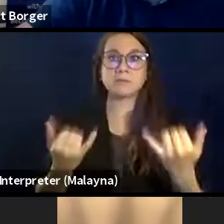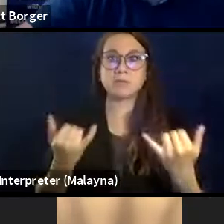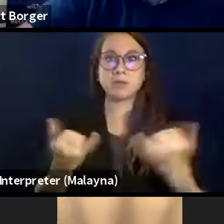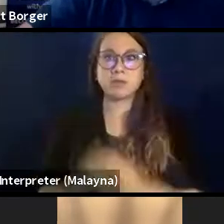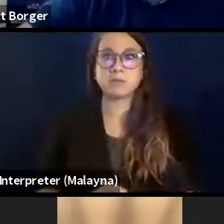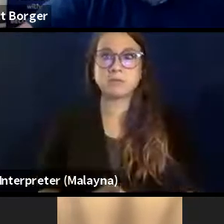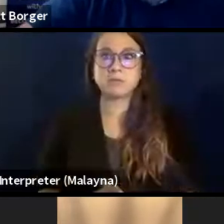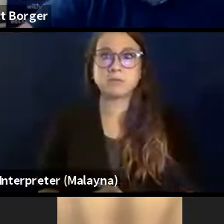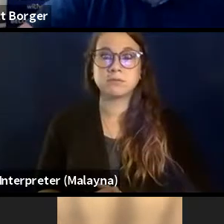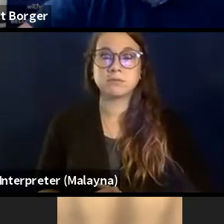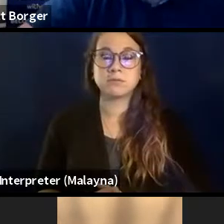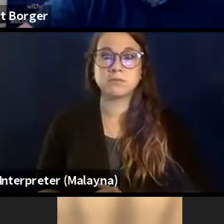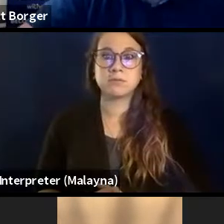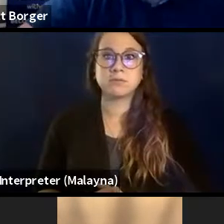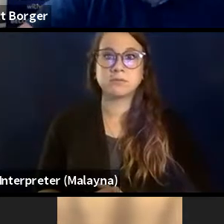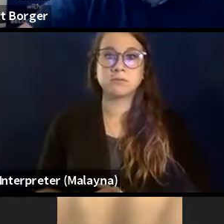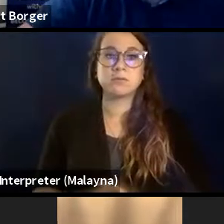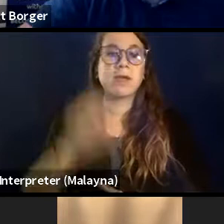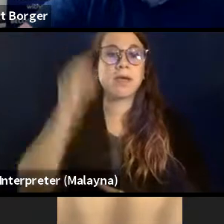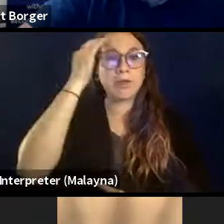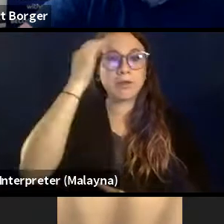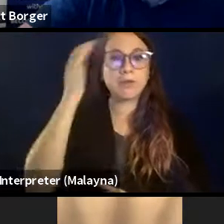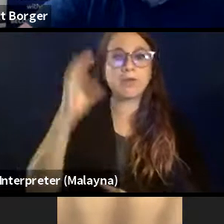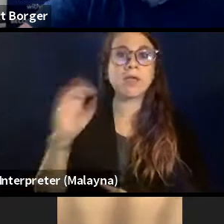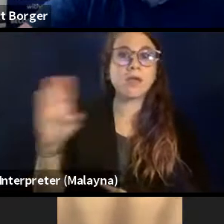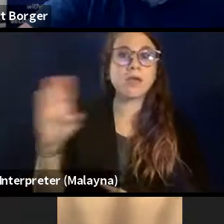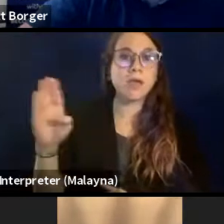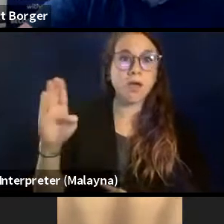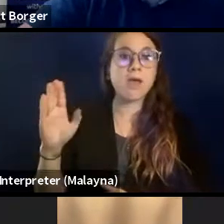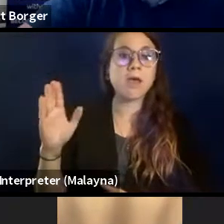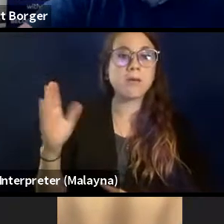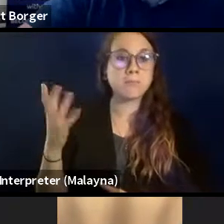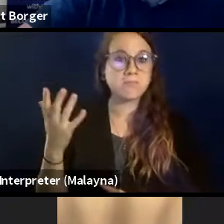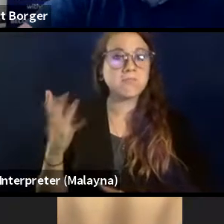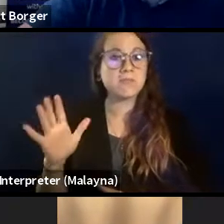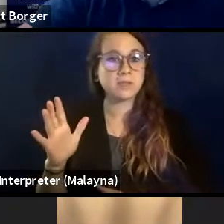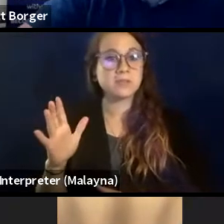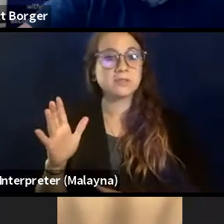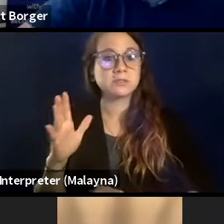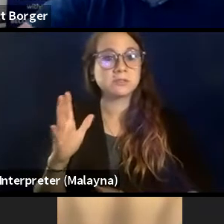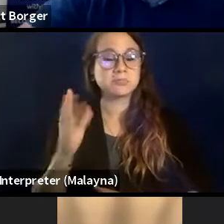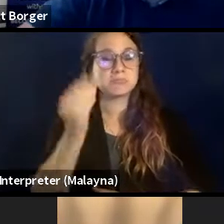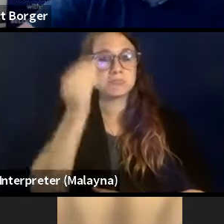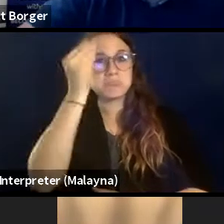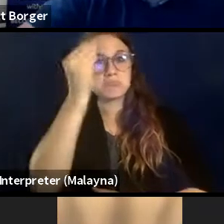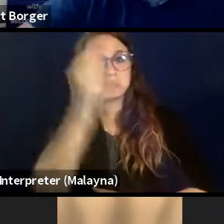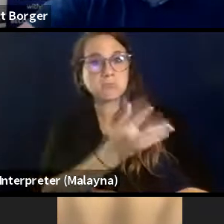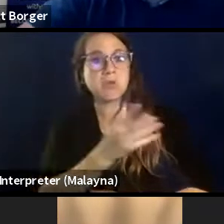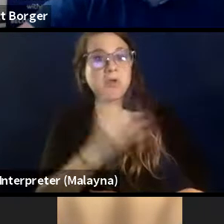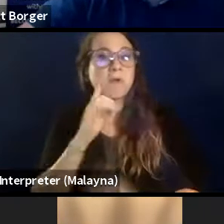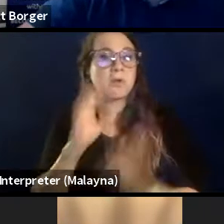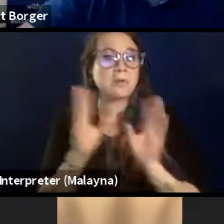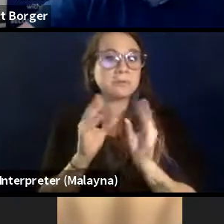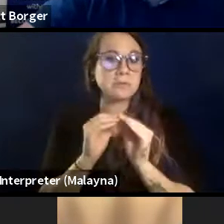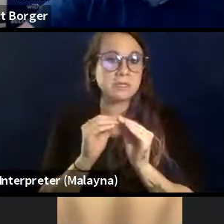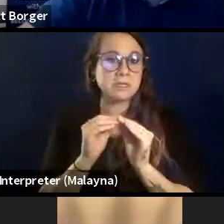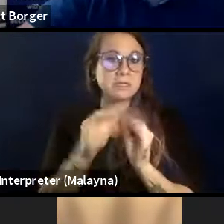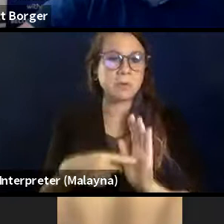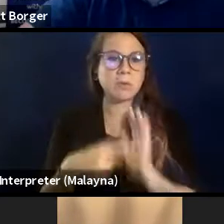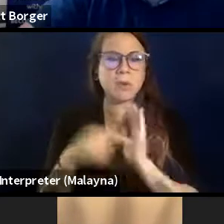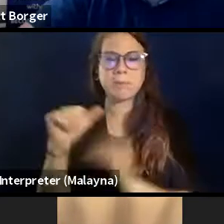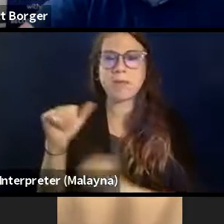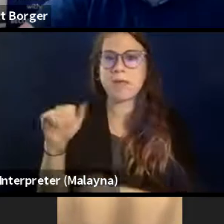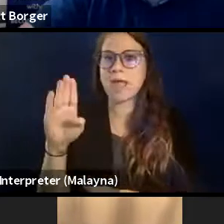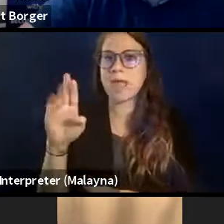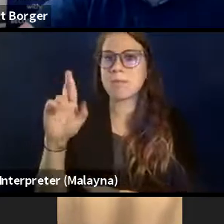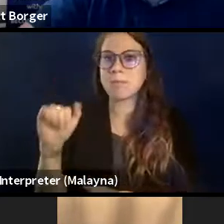know Commissioner Cobb served them with notice of tonight's meeting as is required by ABRA before